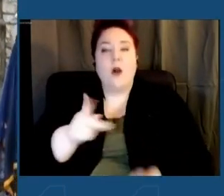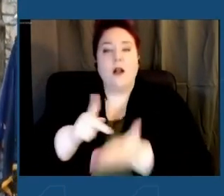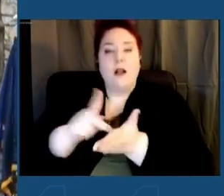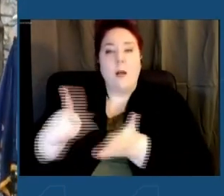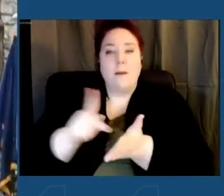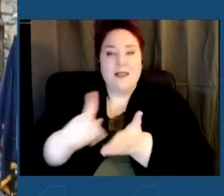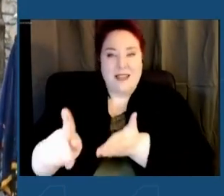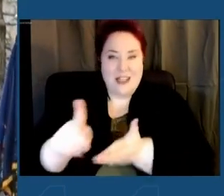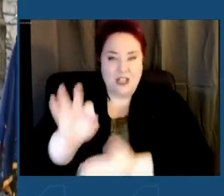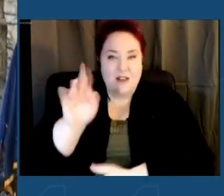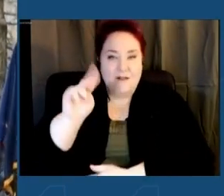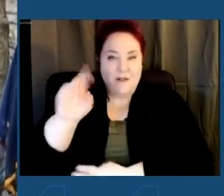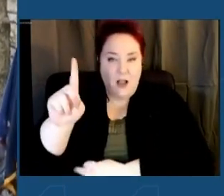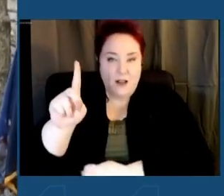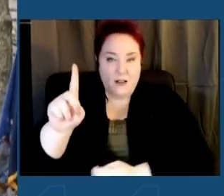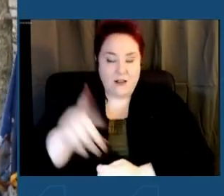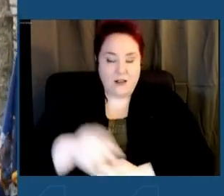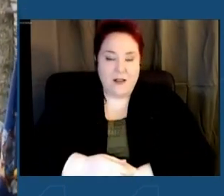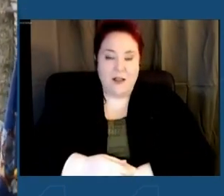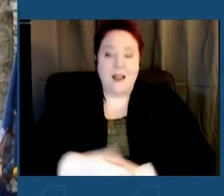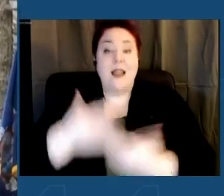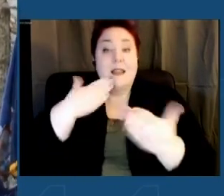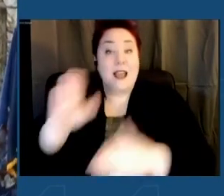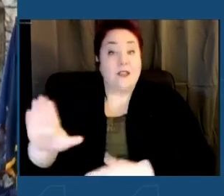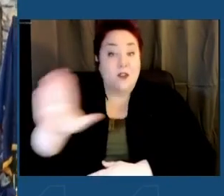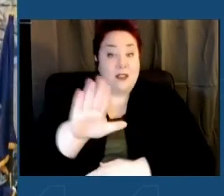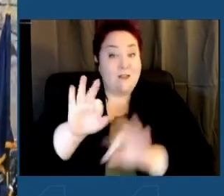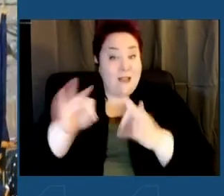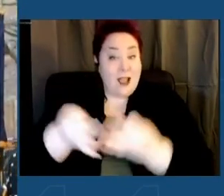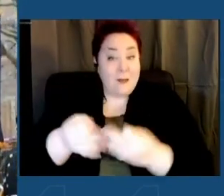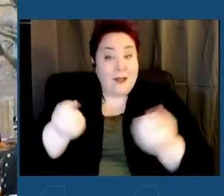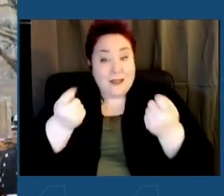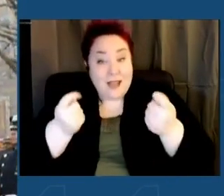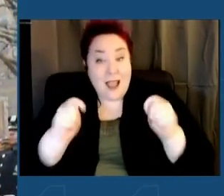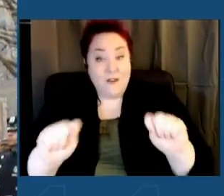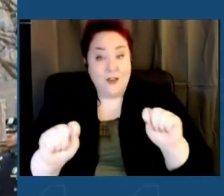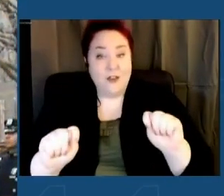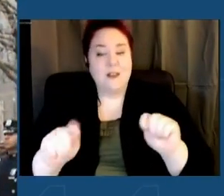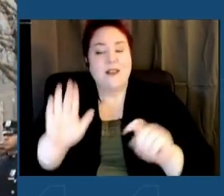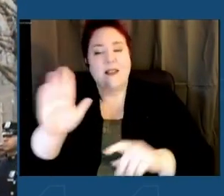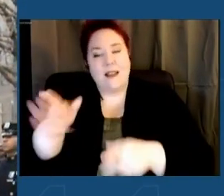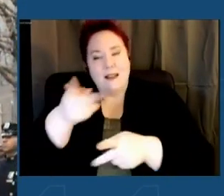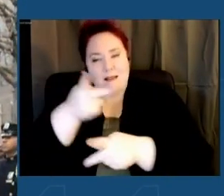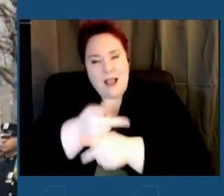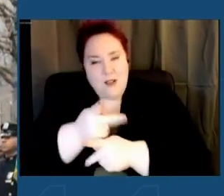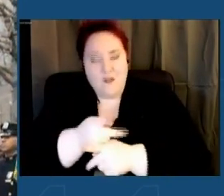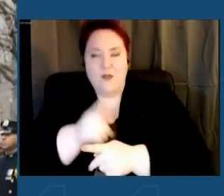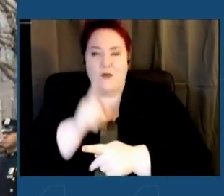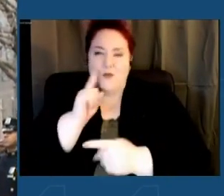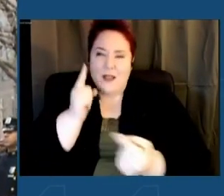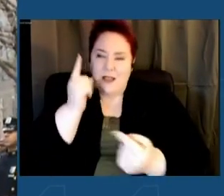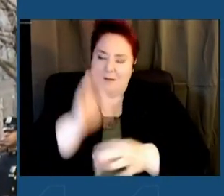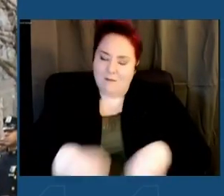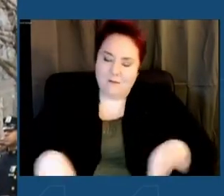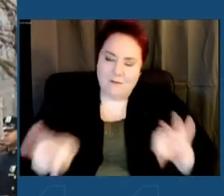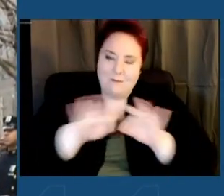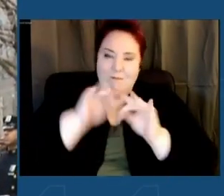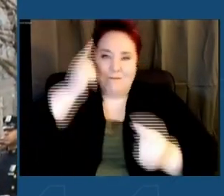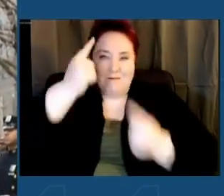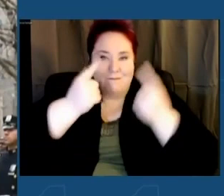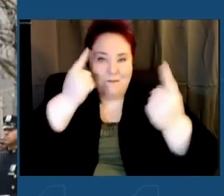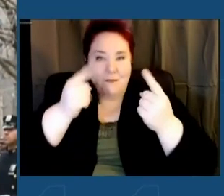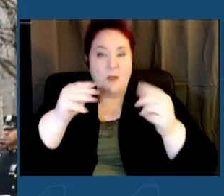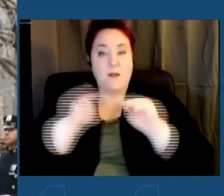some. Thanks to their efforts, the careful and thoughtful work of the people running the September 11th Museum and